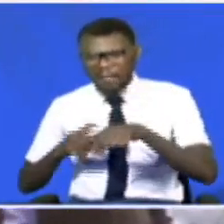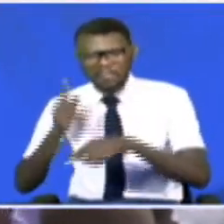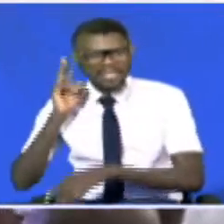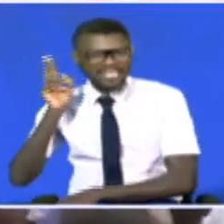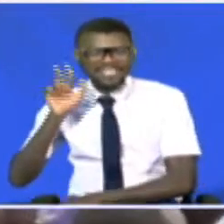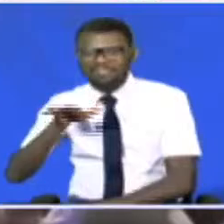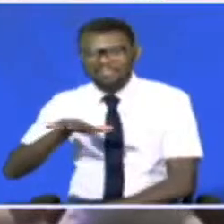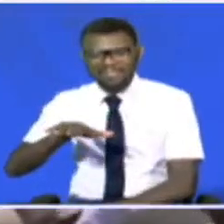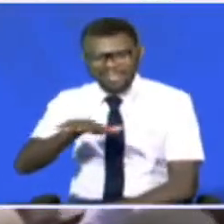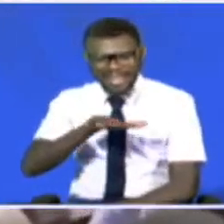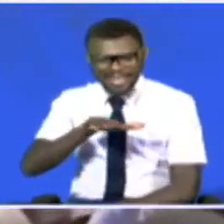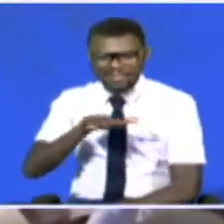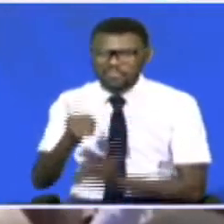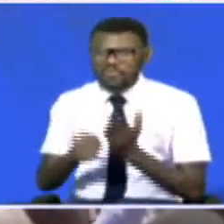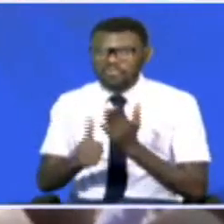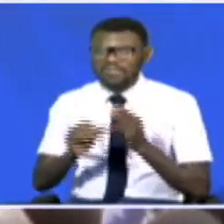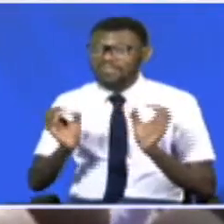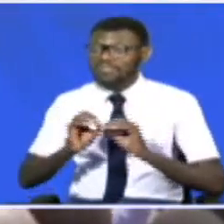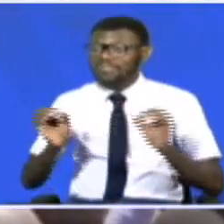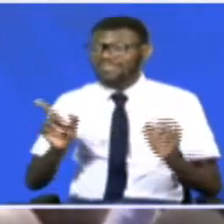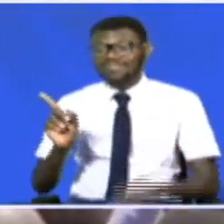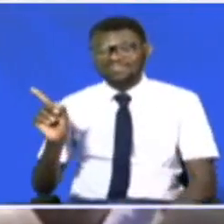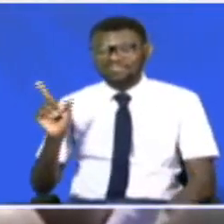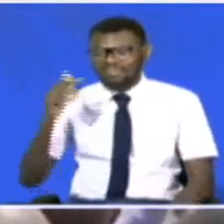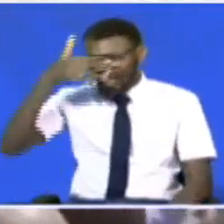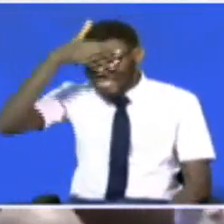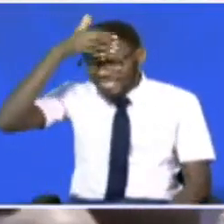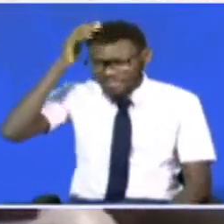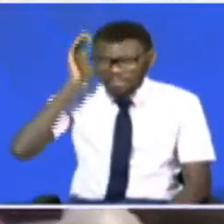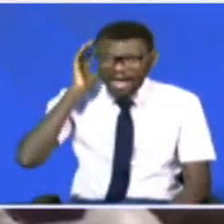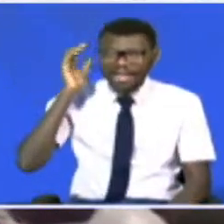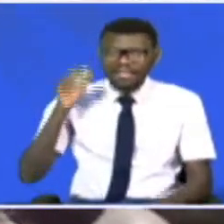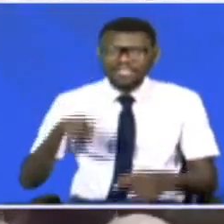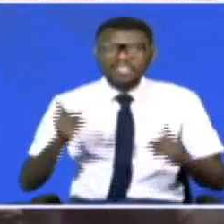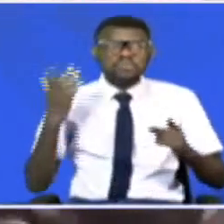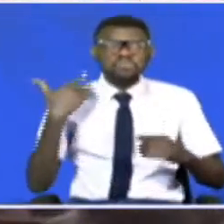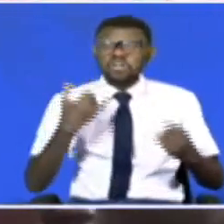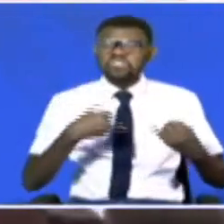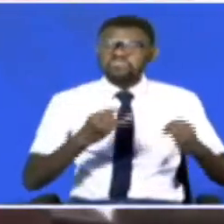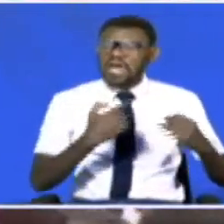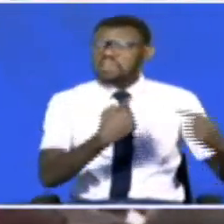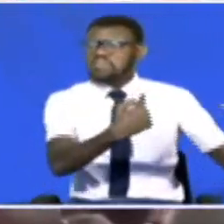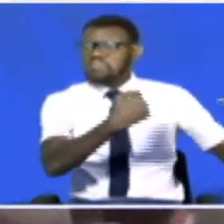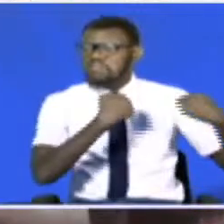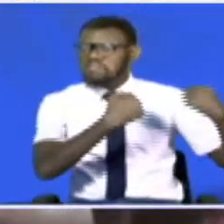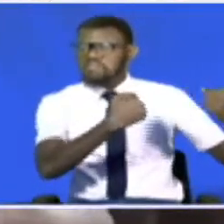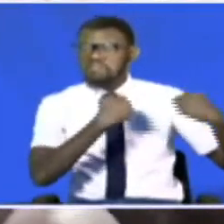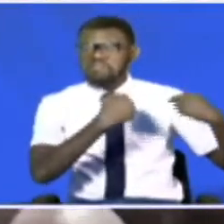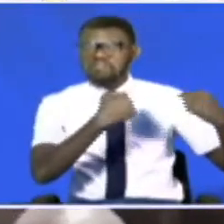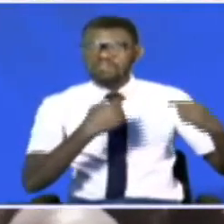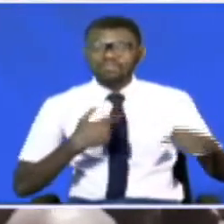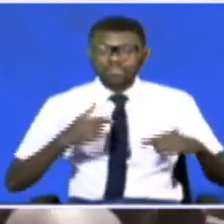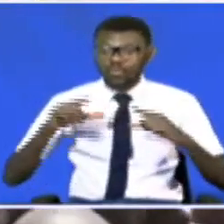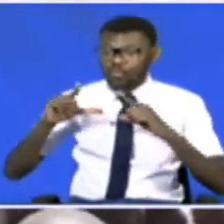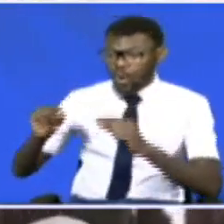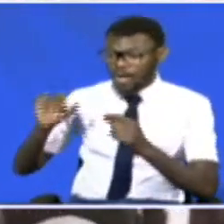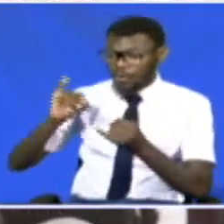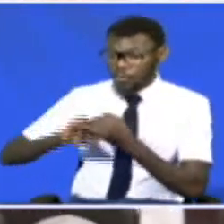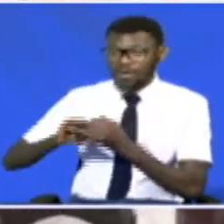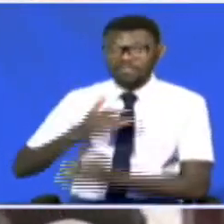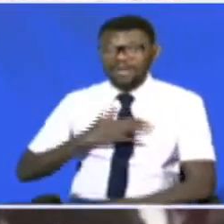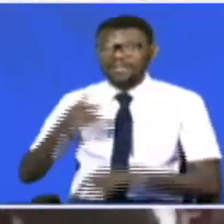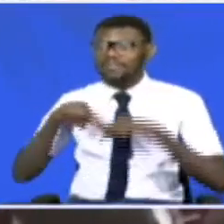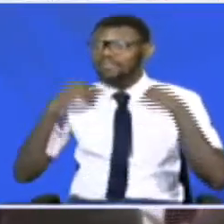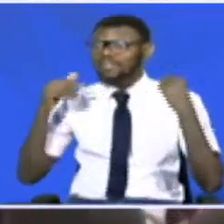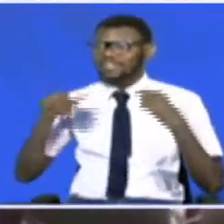Matoke. Sasa unajua huyu Arati alikuwa ananitisha. Mimi nikimwambia bibi yangu ni pastor, aniambia bibi